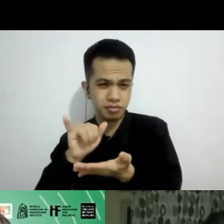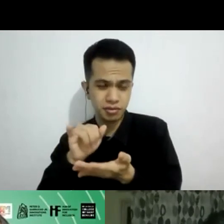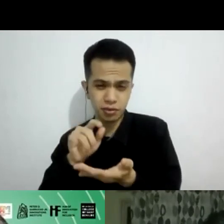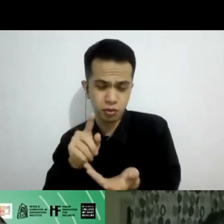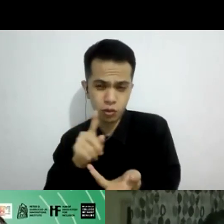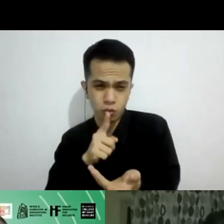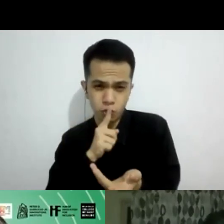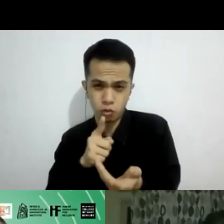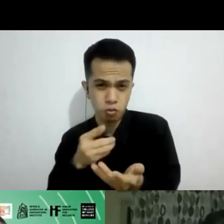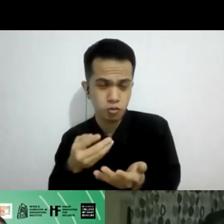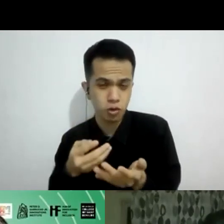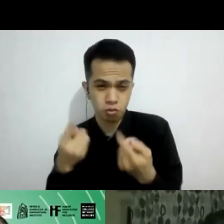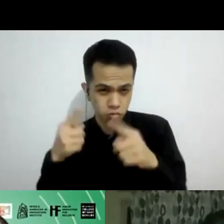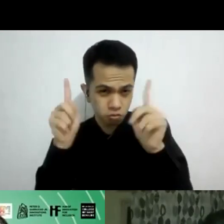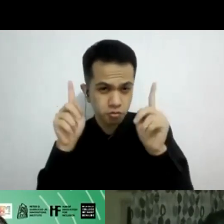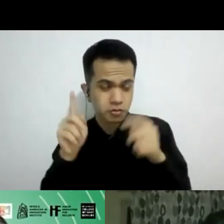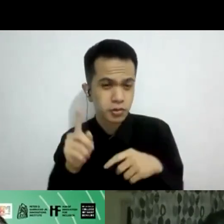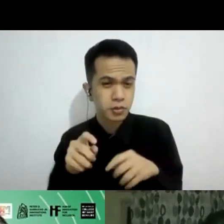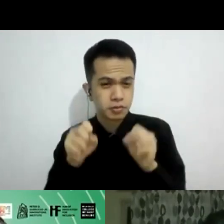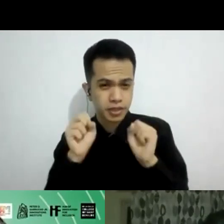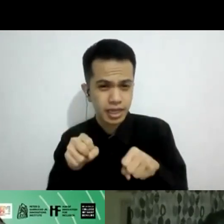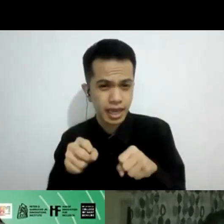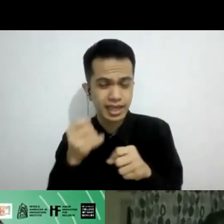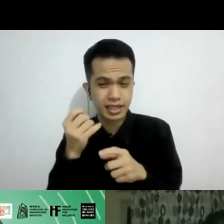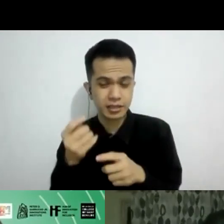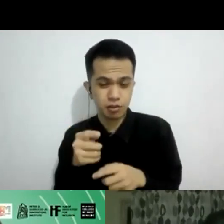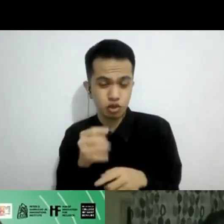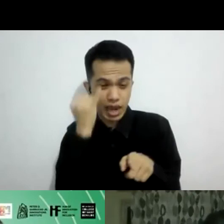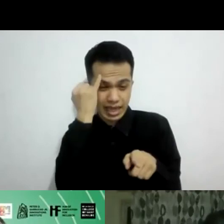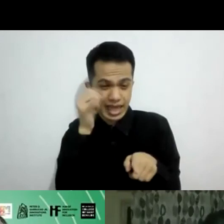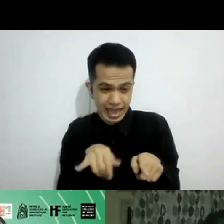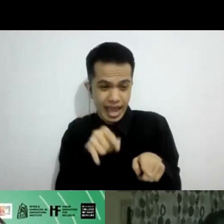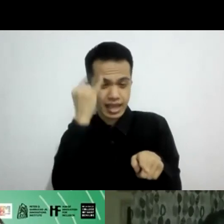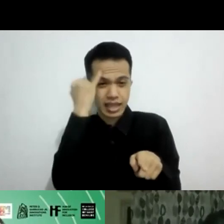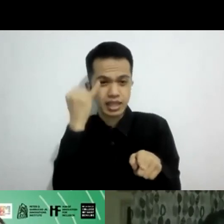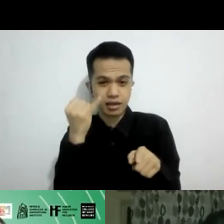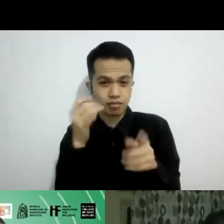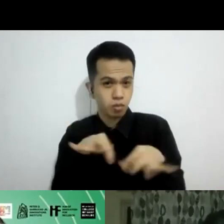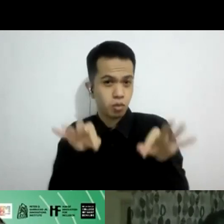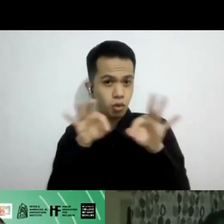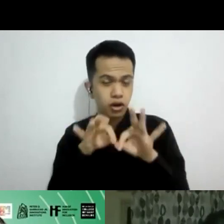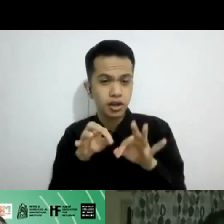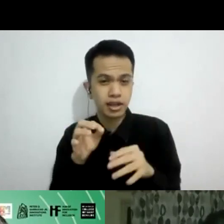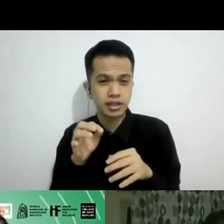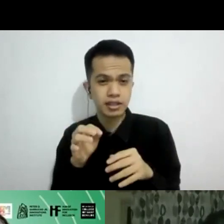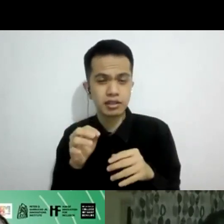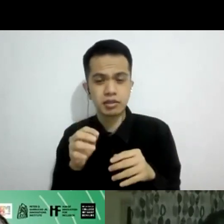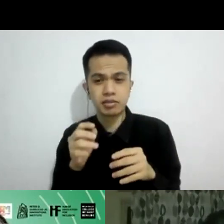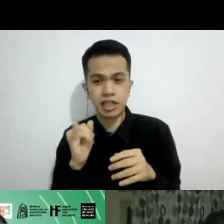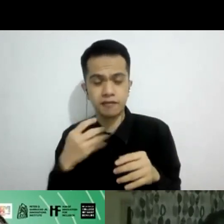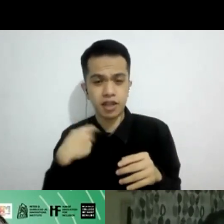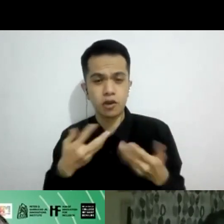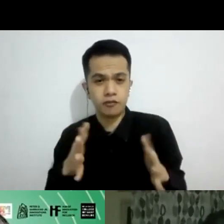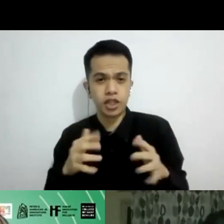really foolproof? Do you think this idea is really necessary when we already live in a world